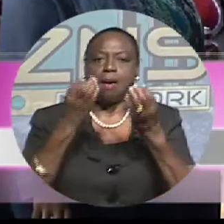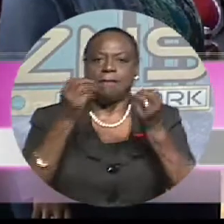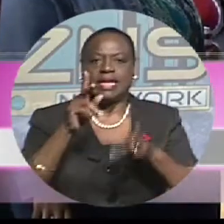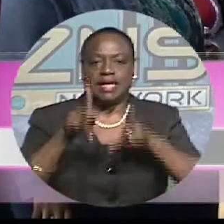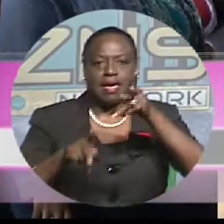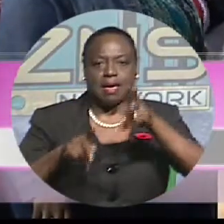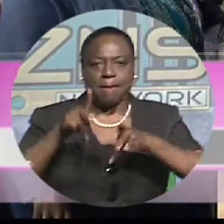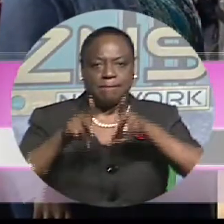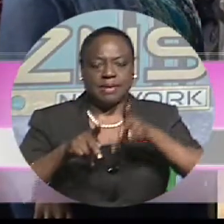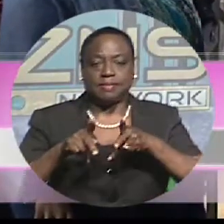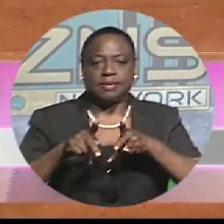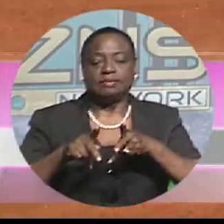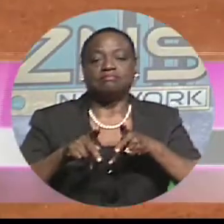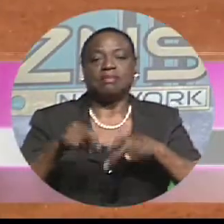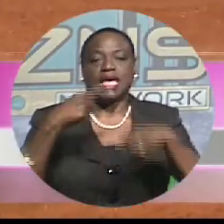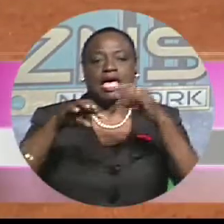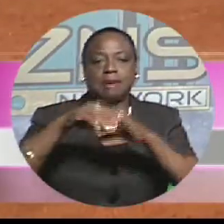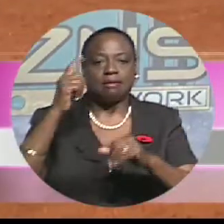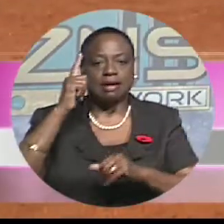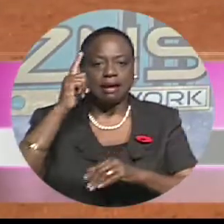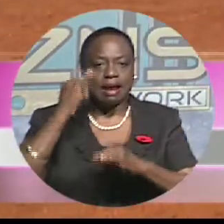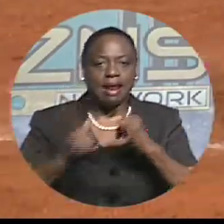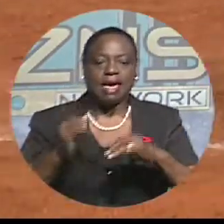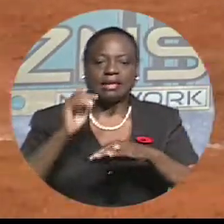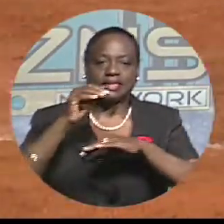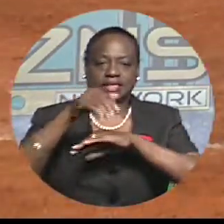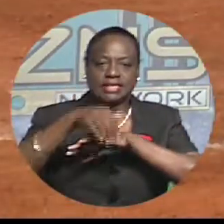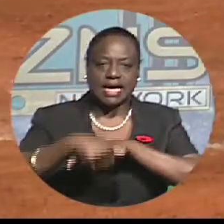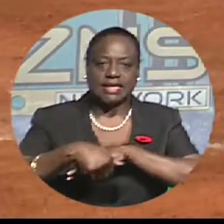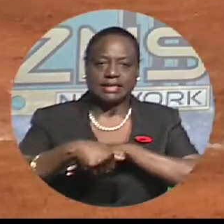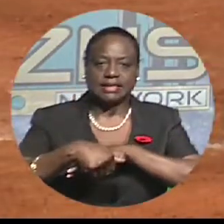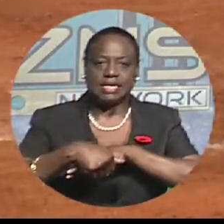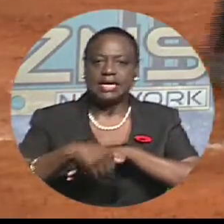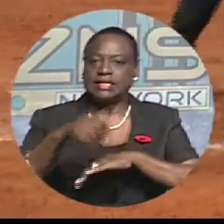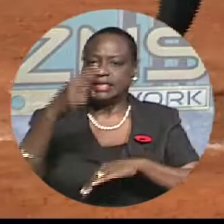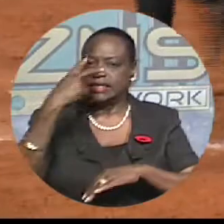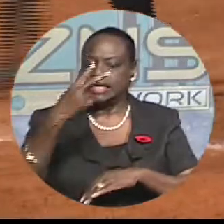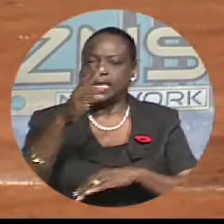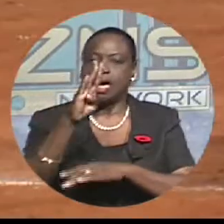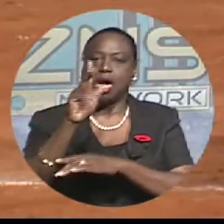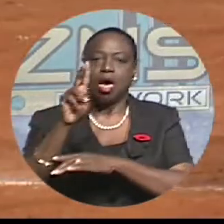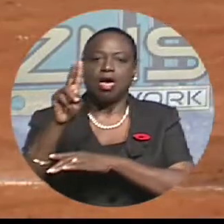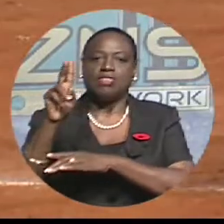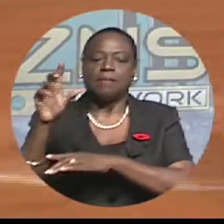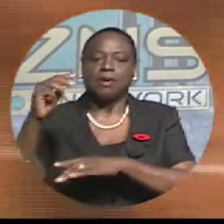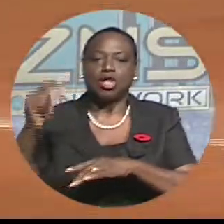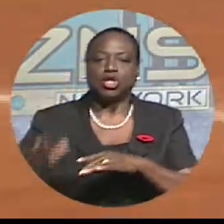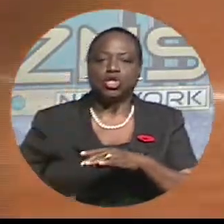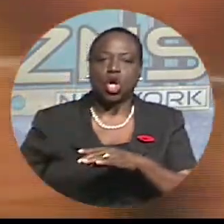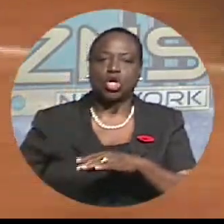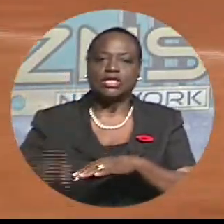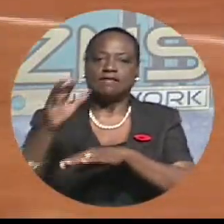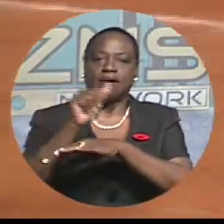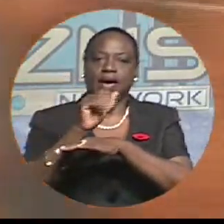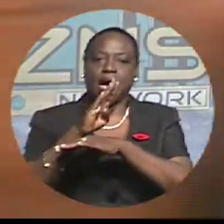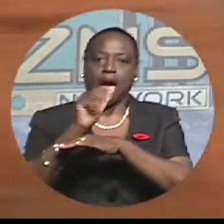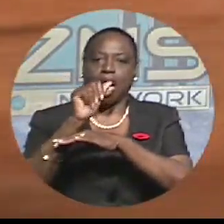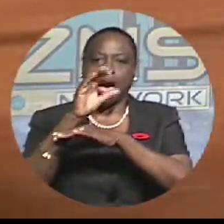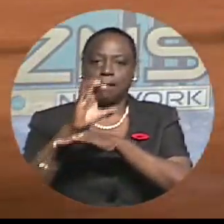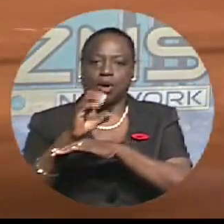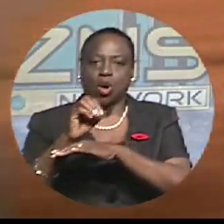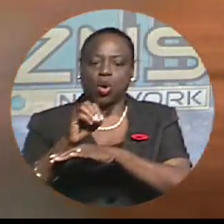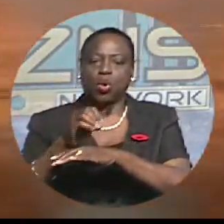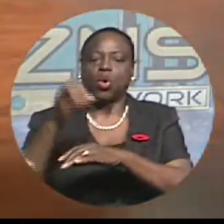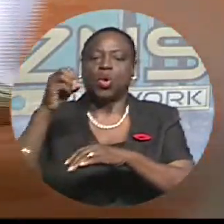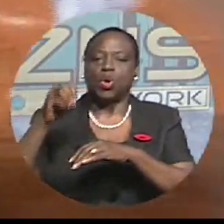night at the Bankers softball field saw the defending champions, the Creator Bulldogs out of Abaco, losing in 8 innings to the